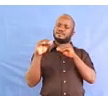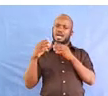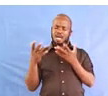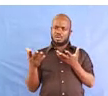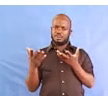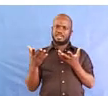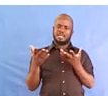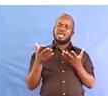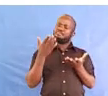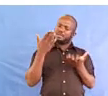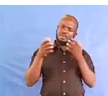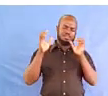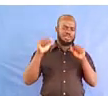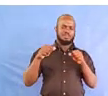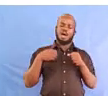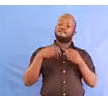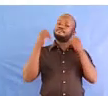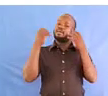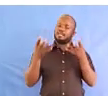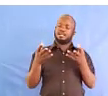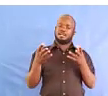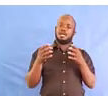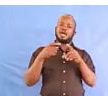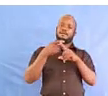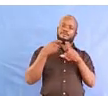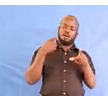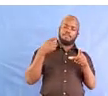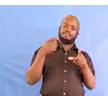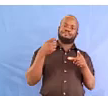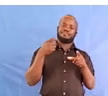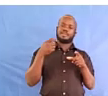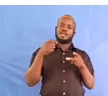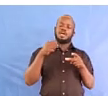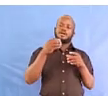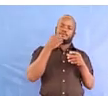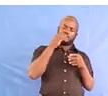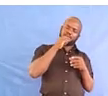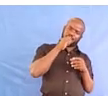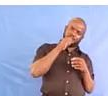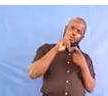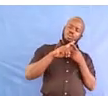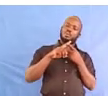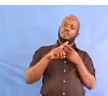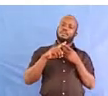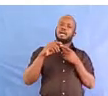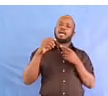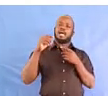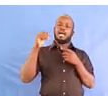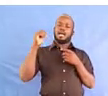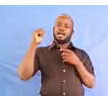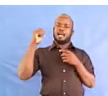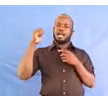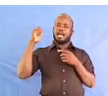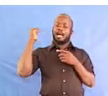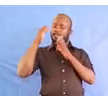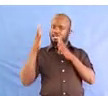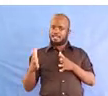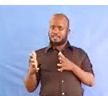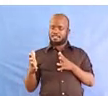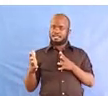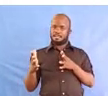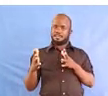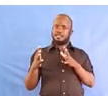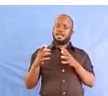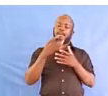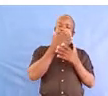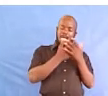Previous zoonotic transfers of HIV, and it's likely that there were many over the centuries, from prey to hunter, were previously